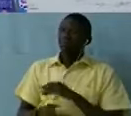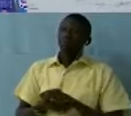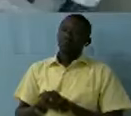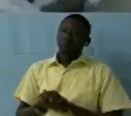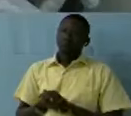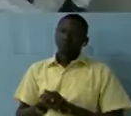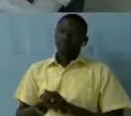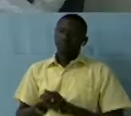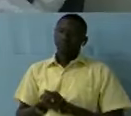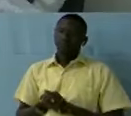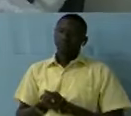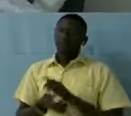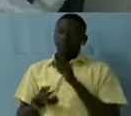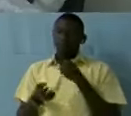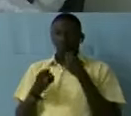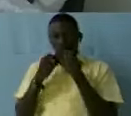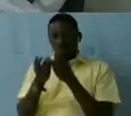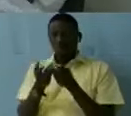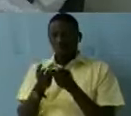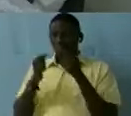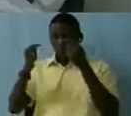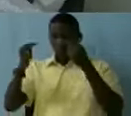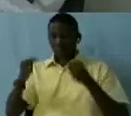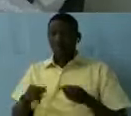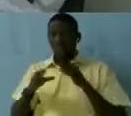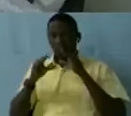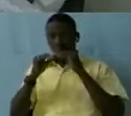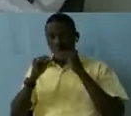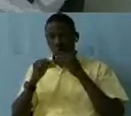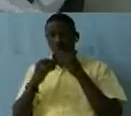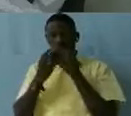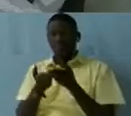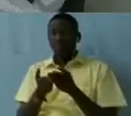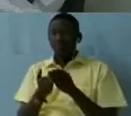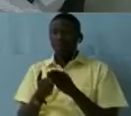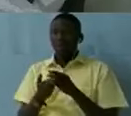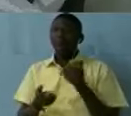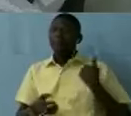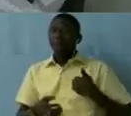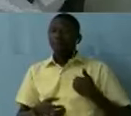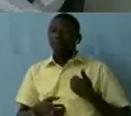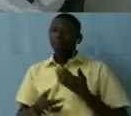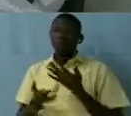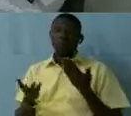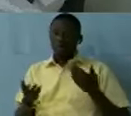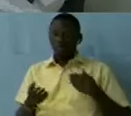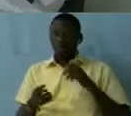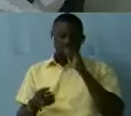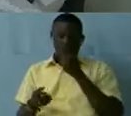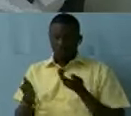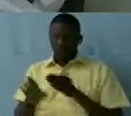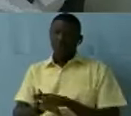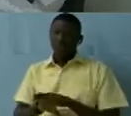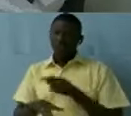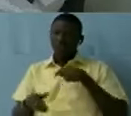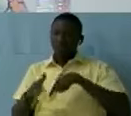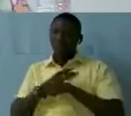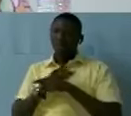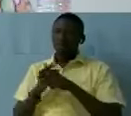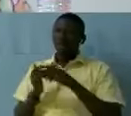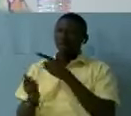testified that people died during the program. Ñun fanan fo ko molu sotontale men nu fata program ñun be ke kan wato men. And that also